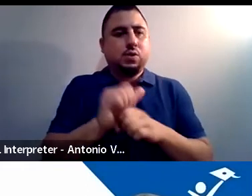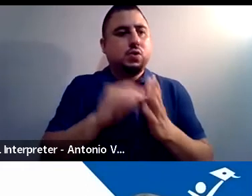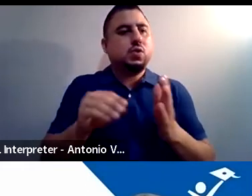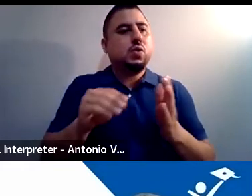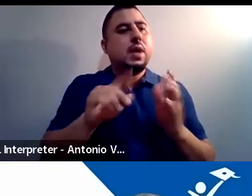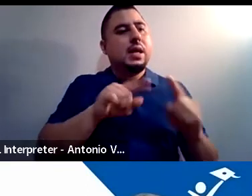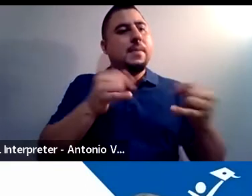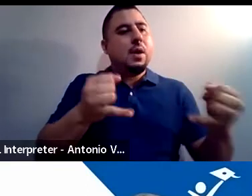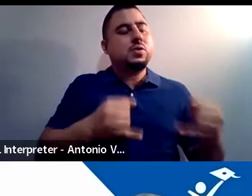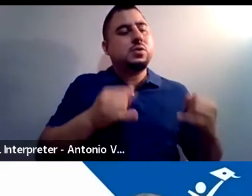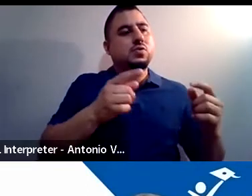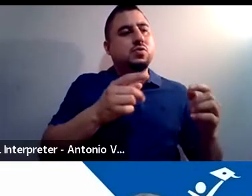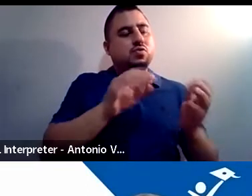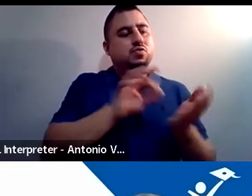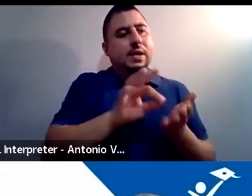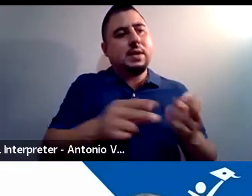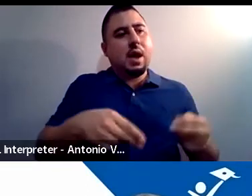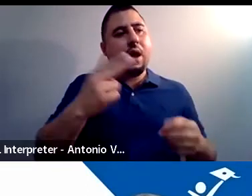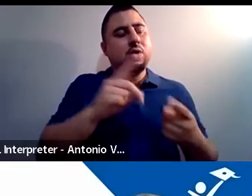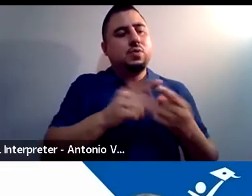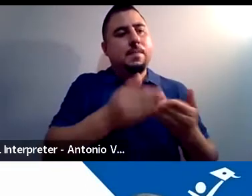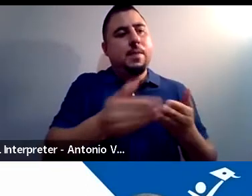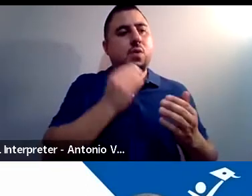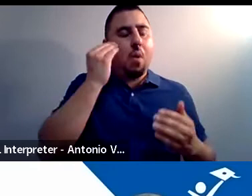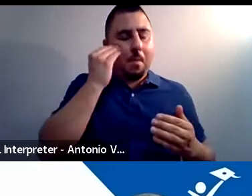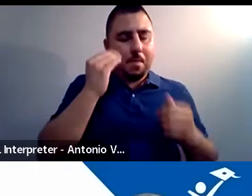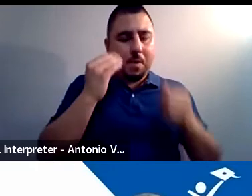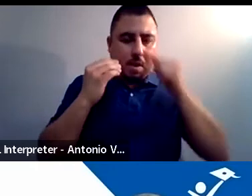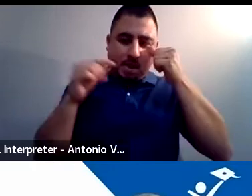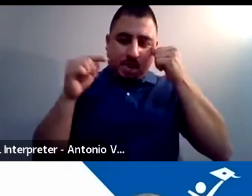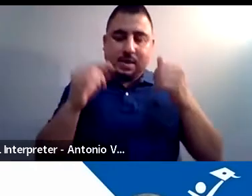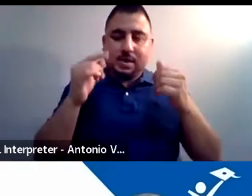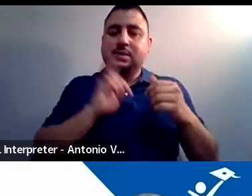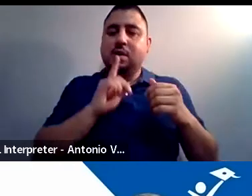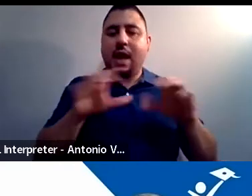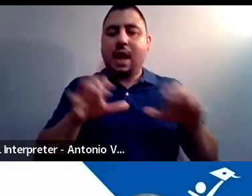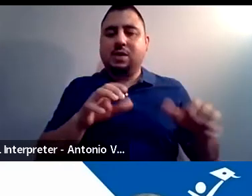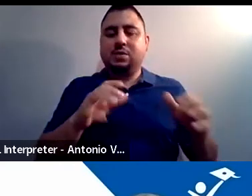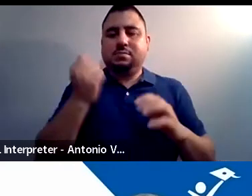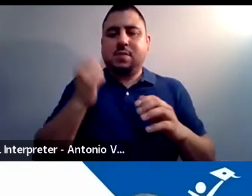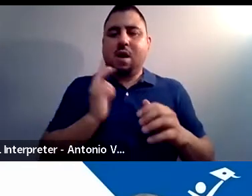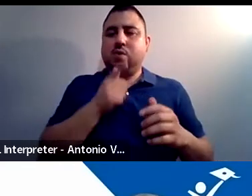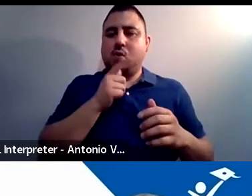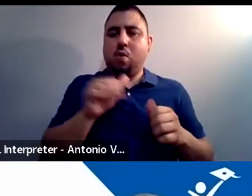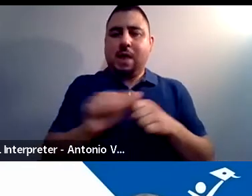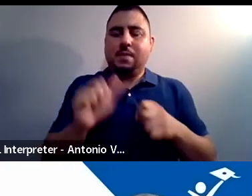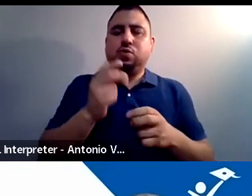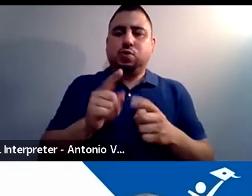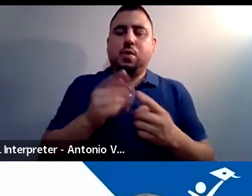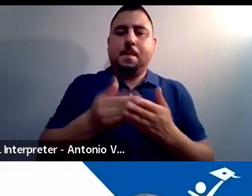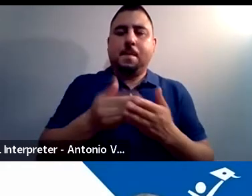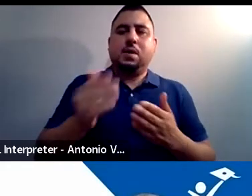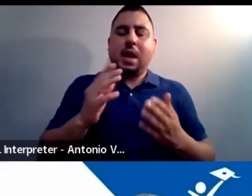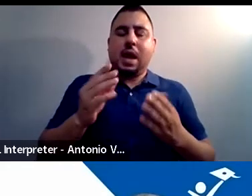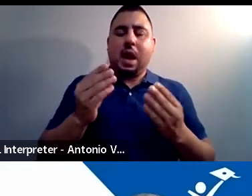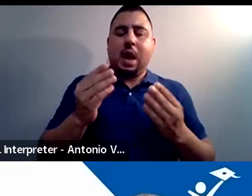ranks very high when decisions are made to purchase a home. This single action would deprive those of us who have labored to purchase and maintain our